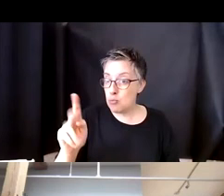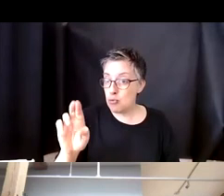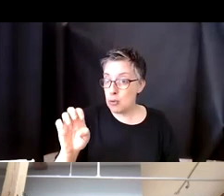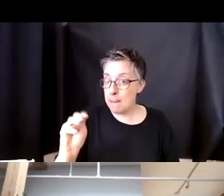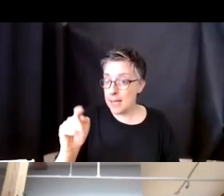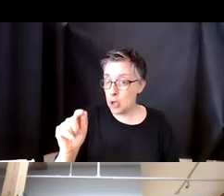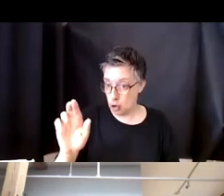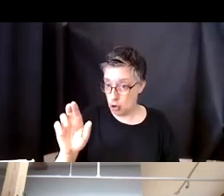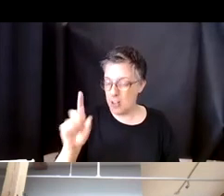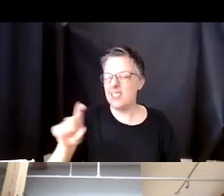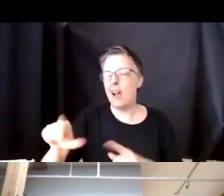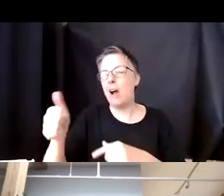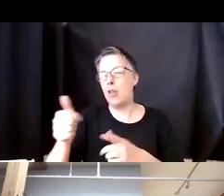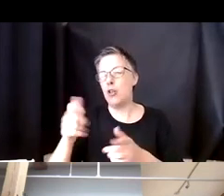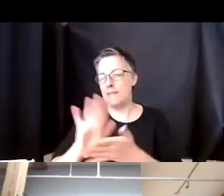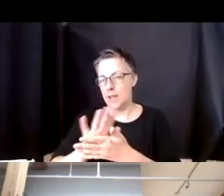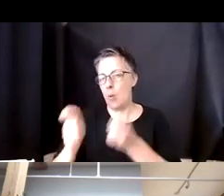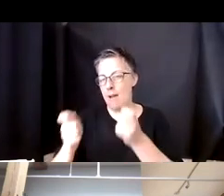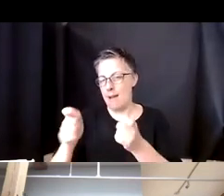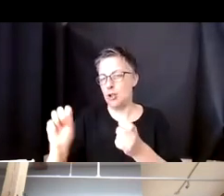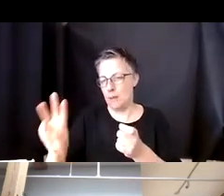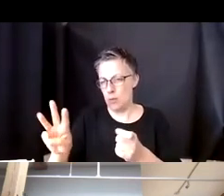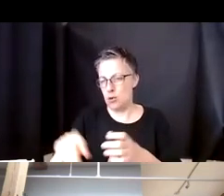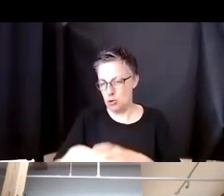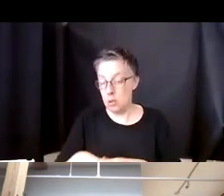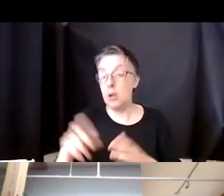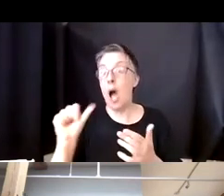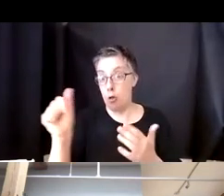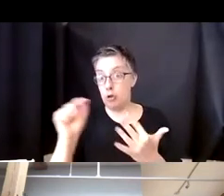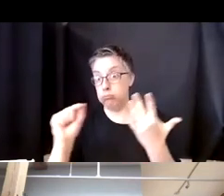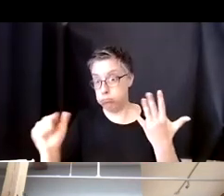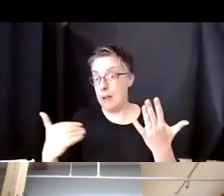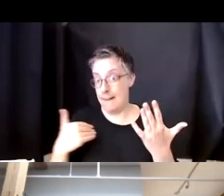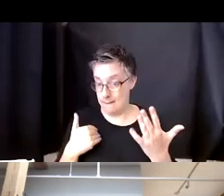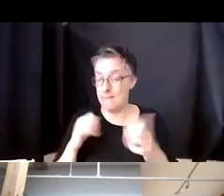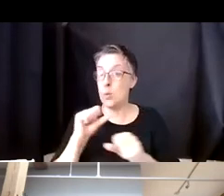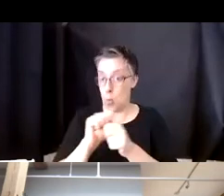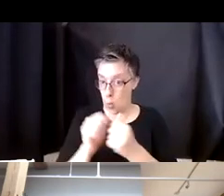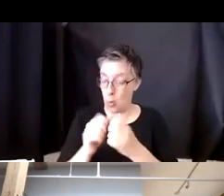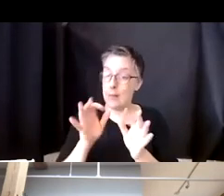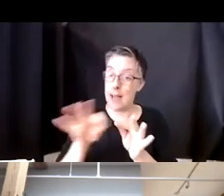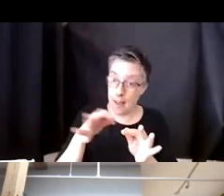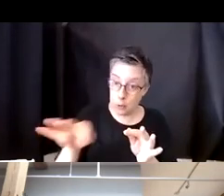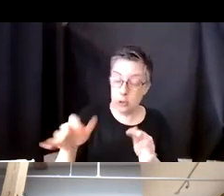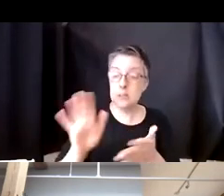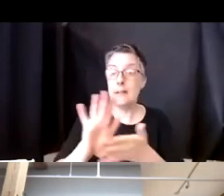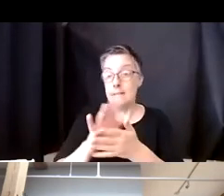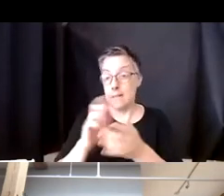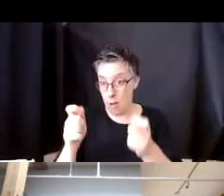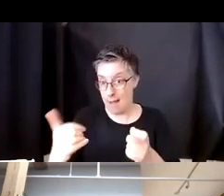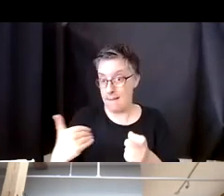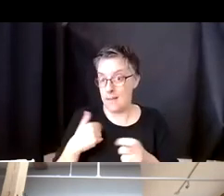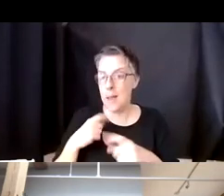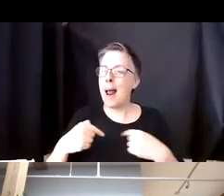video editing software. There are other softwares that work with captions and video editing, but since I have an